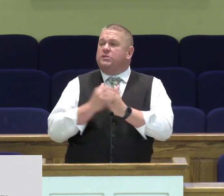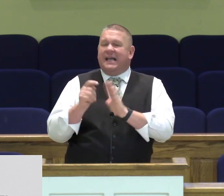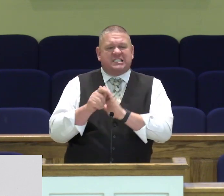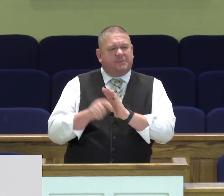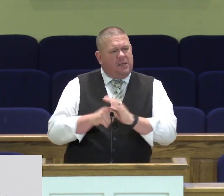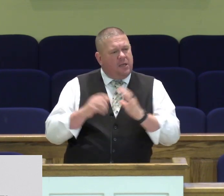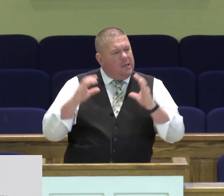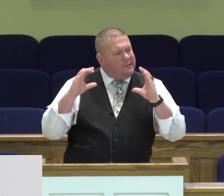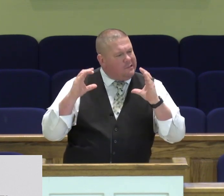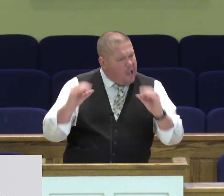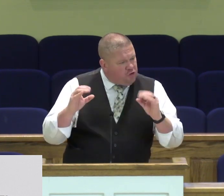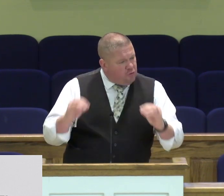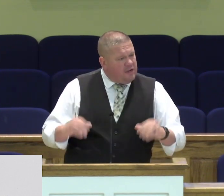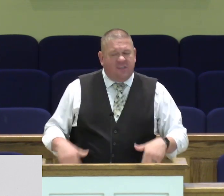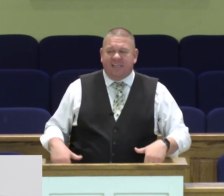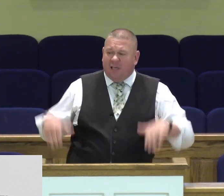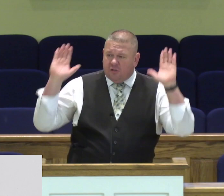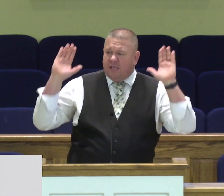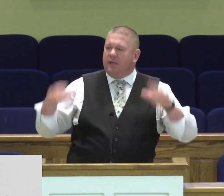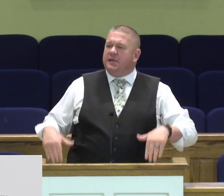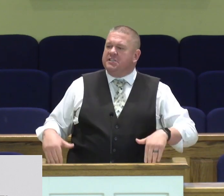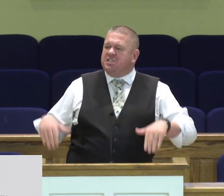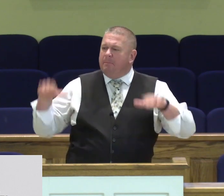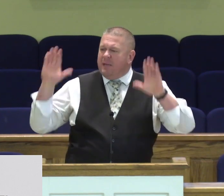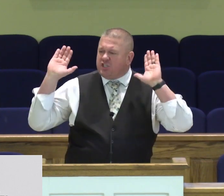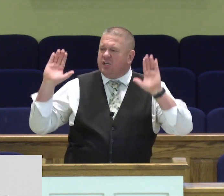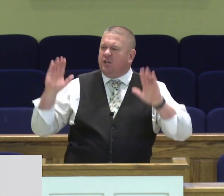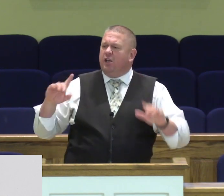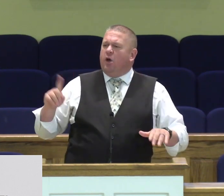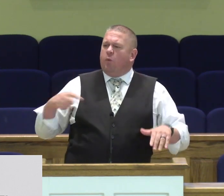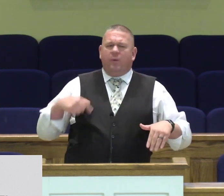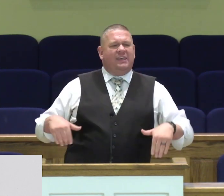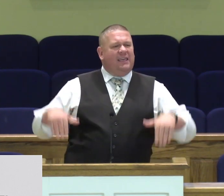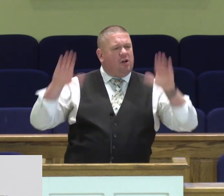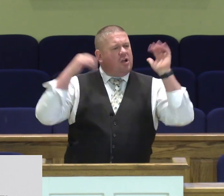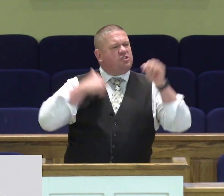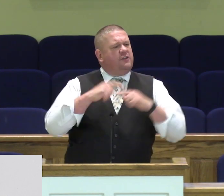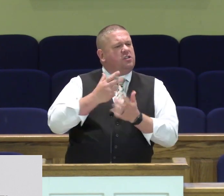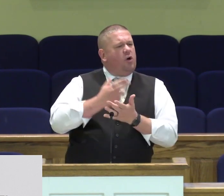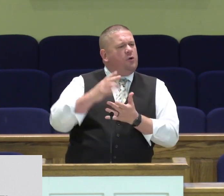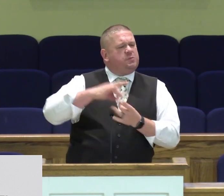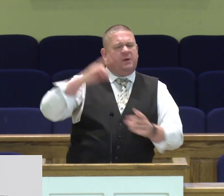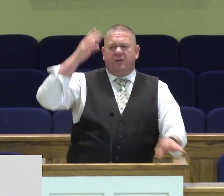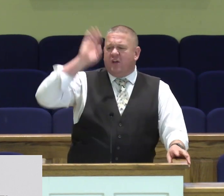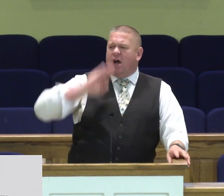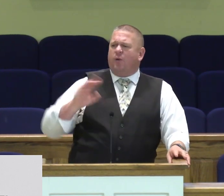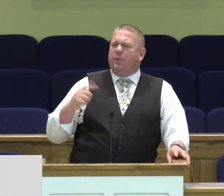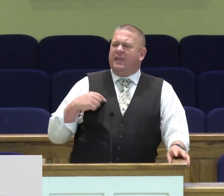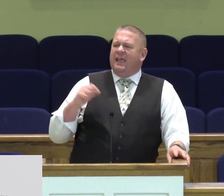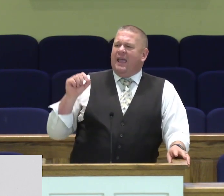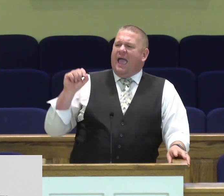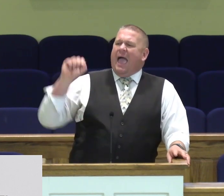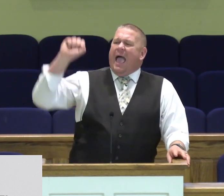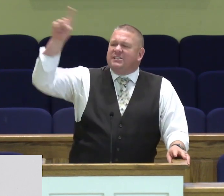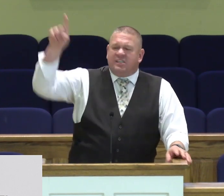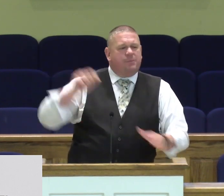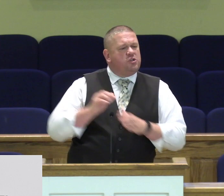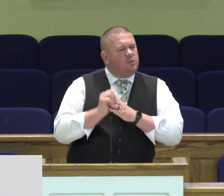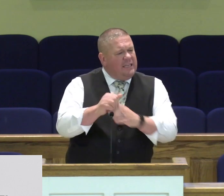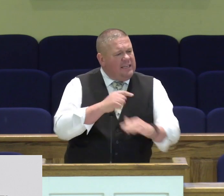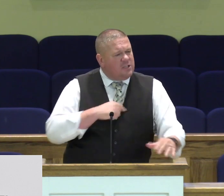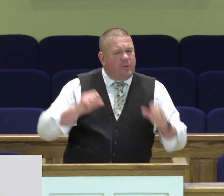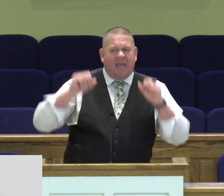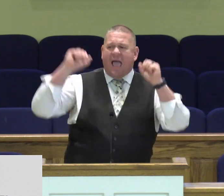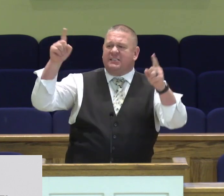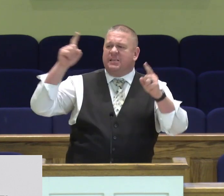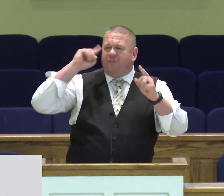New Testament doctrine of yielding, submission, where we yield ourselves to the Holy Spirit of God, where we ask Him to